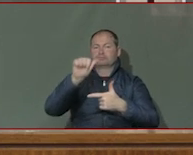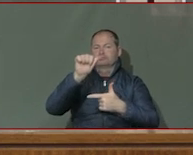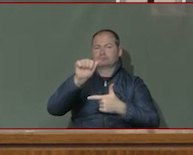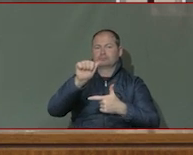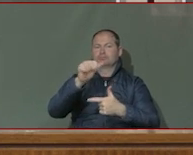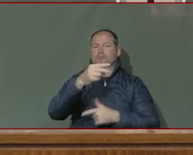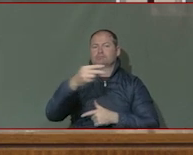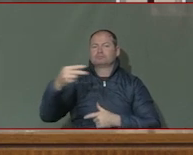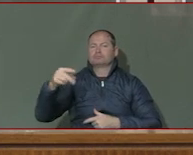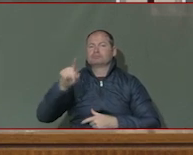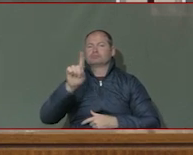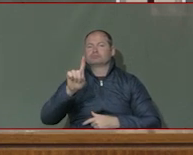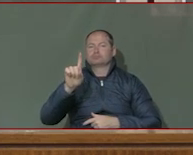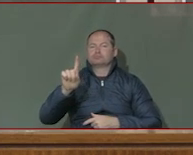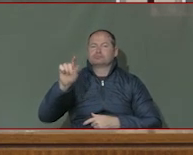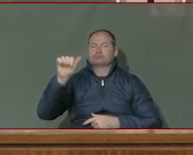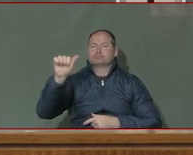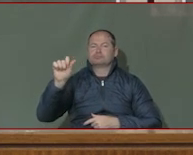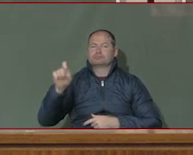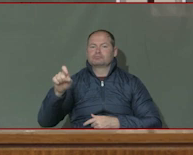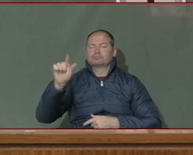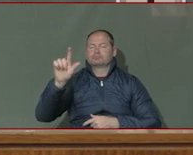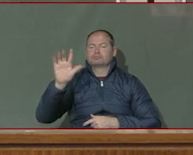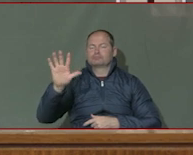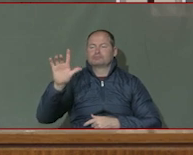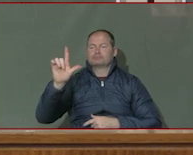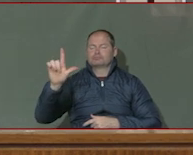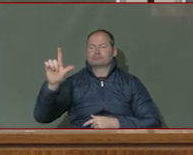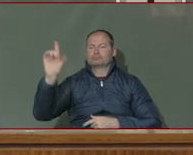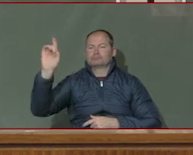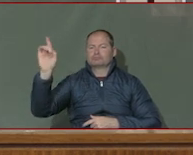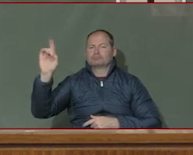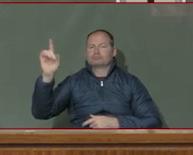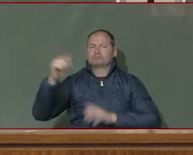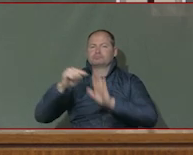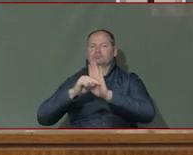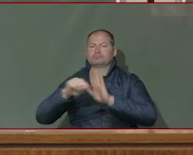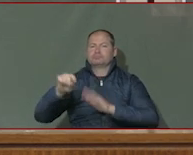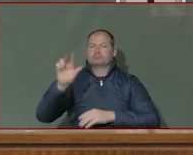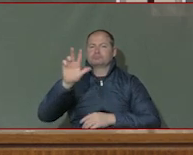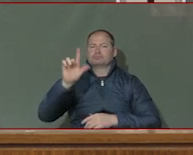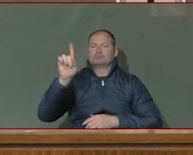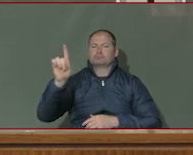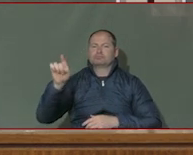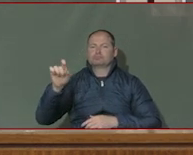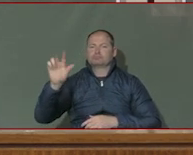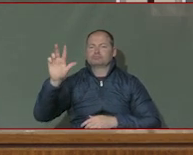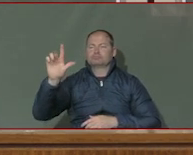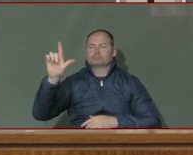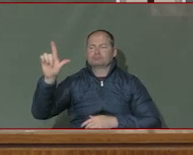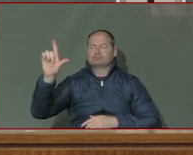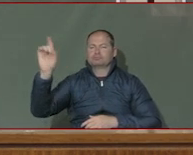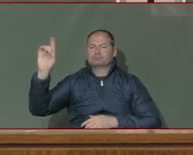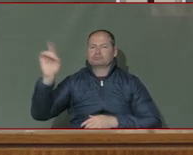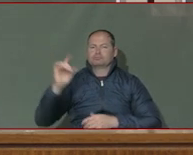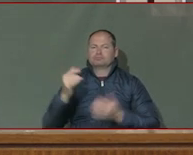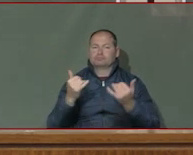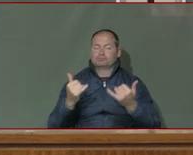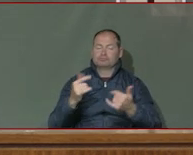to 116,57 degrees minus 81,87 degrees. So angle